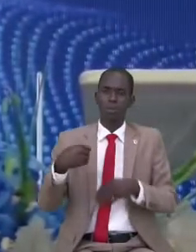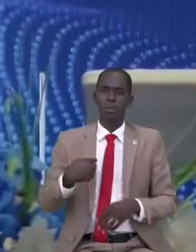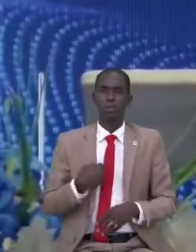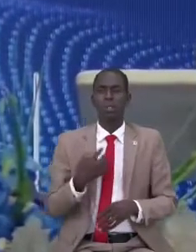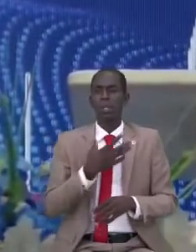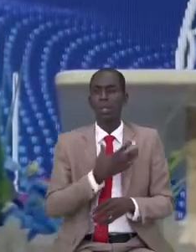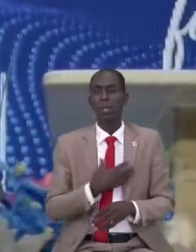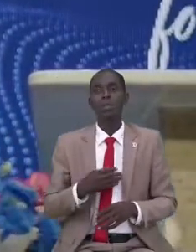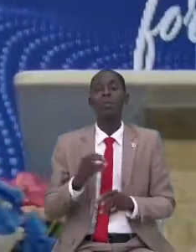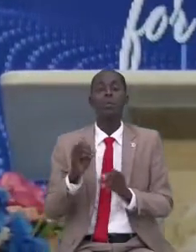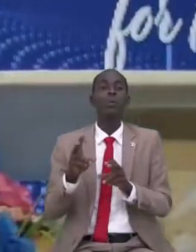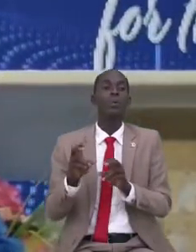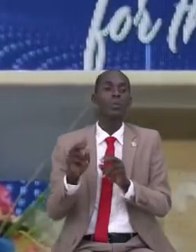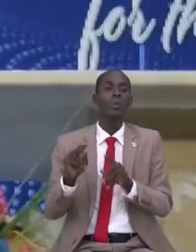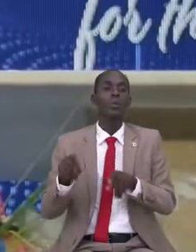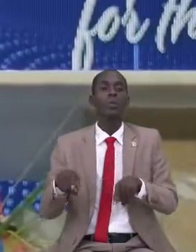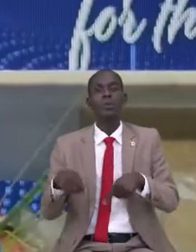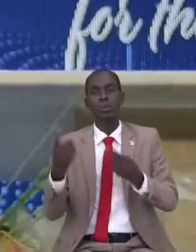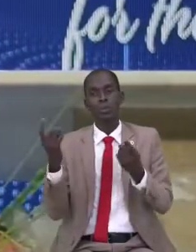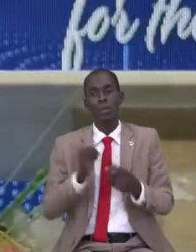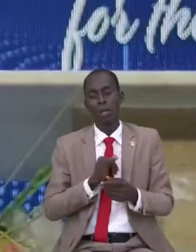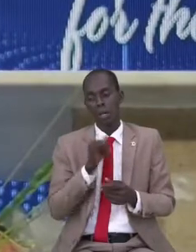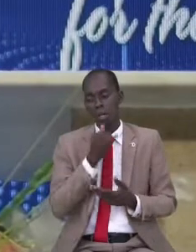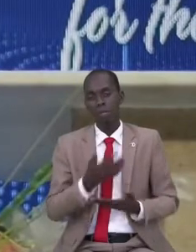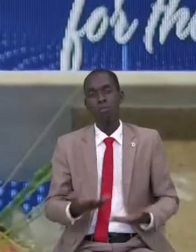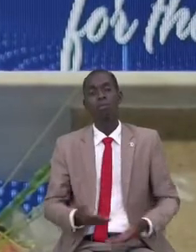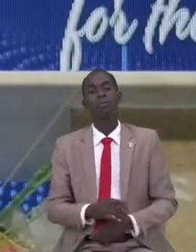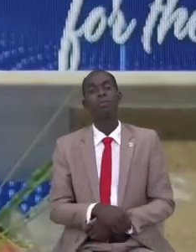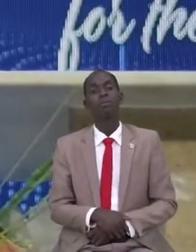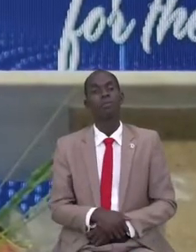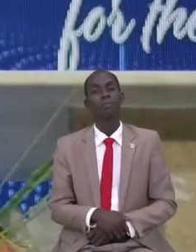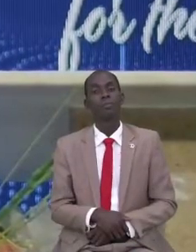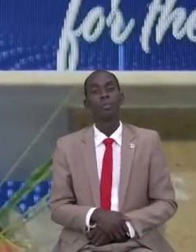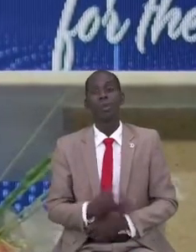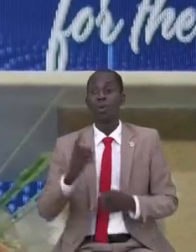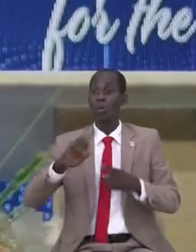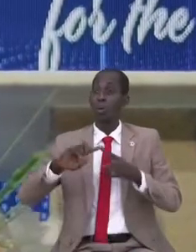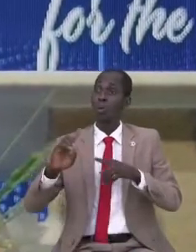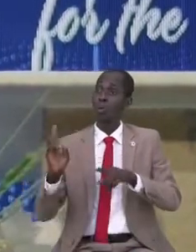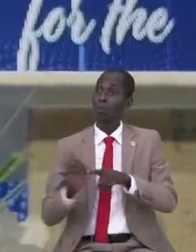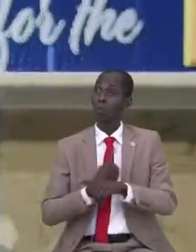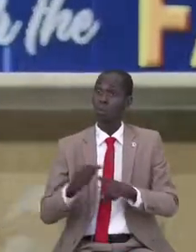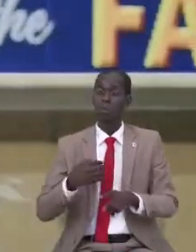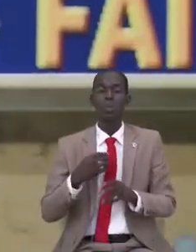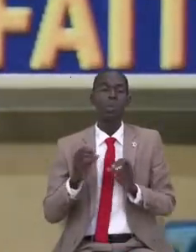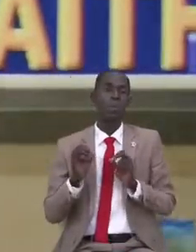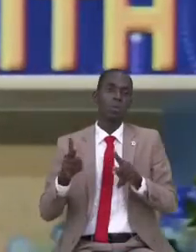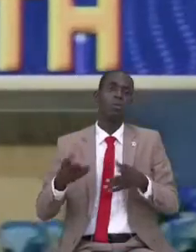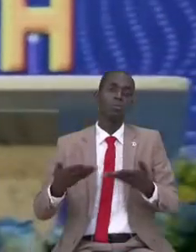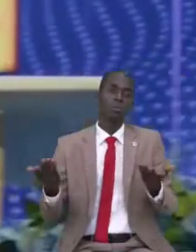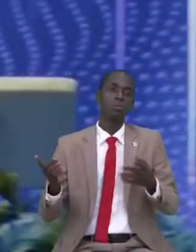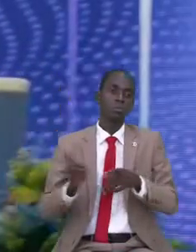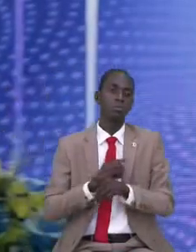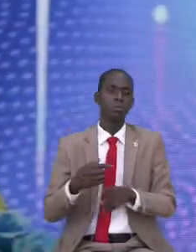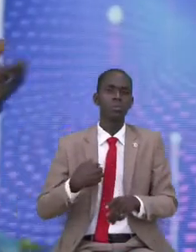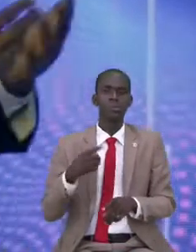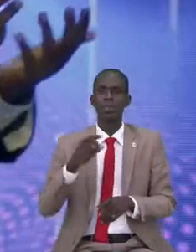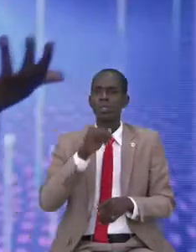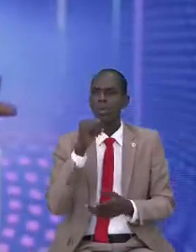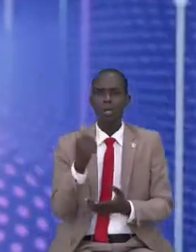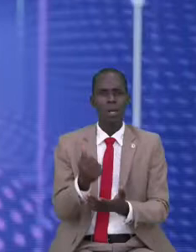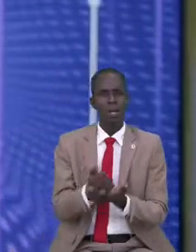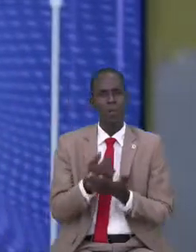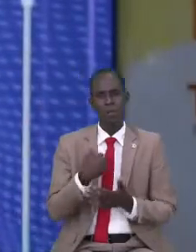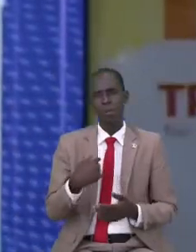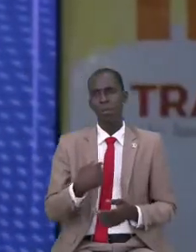doing. Okay, go ahead, I'm here. You want to punish me? Punish me. You're not helping, but when